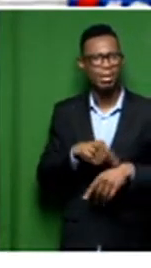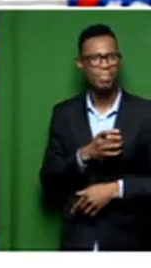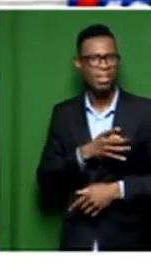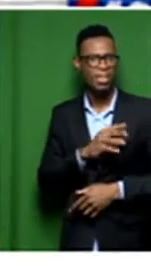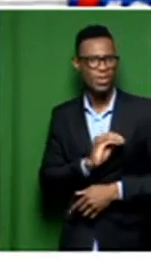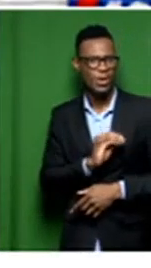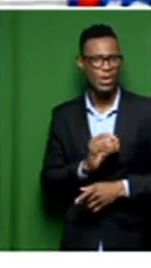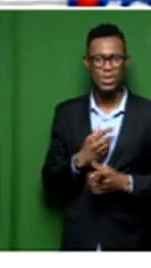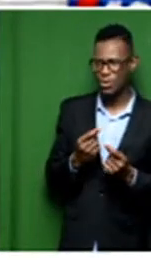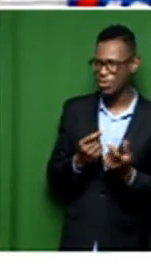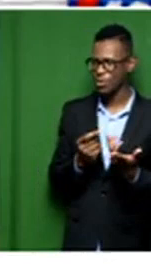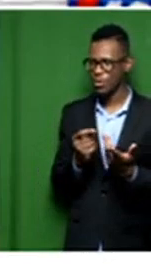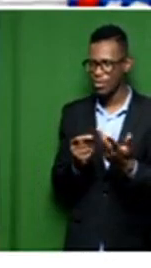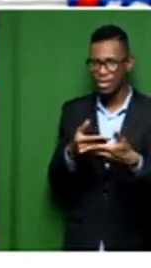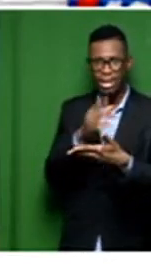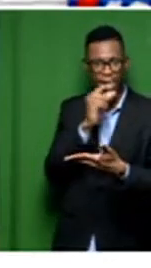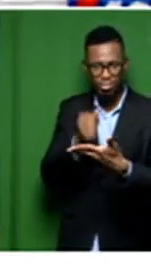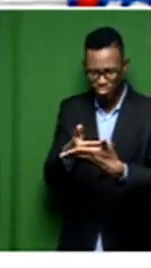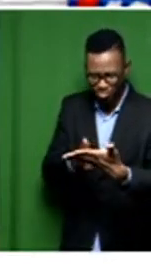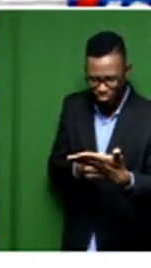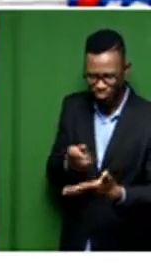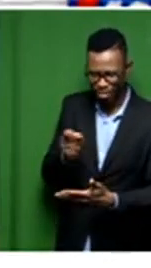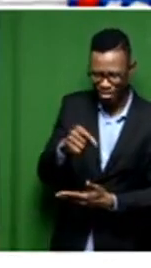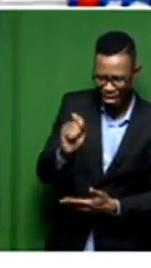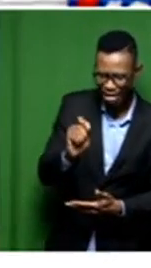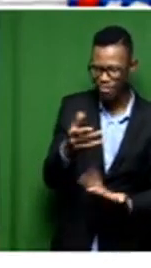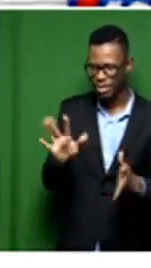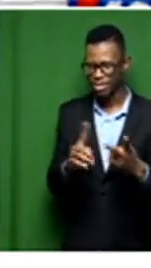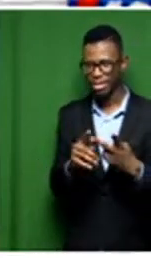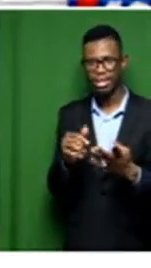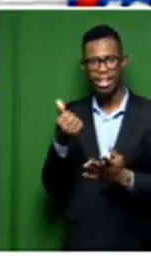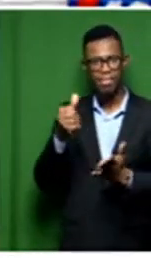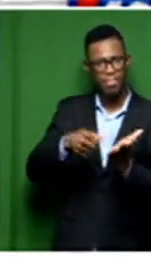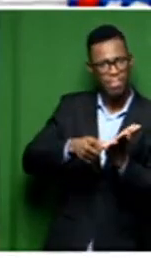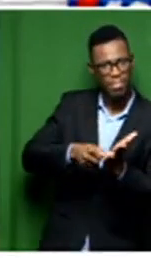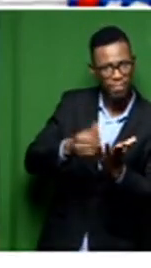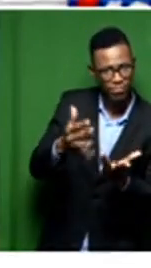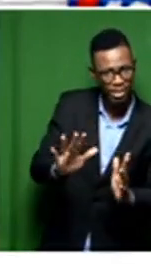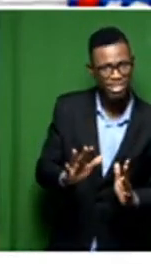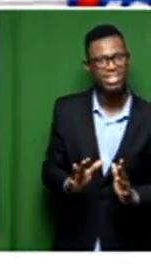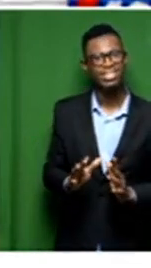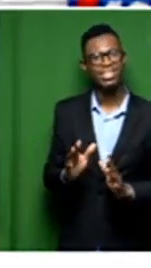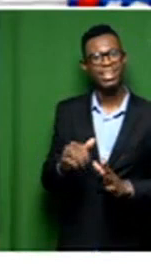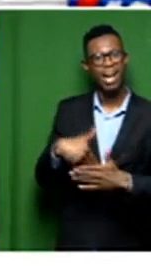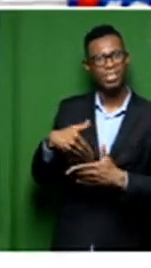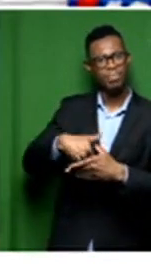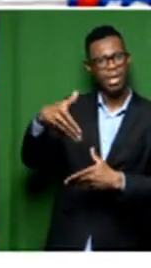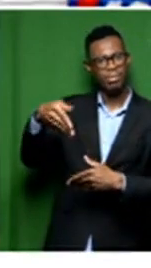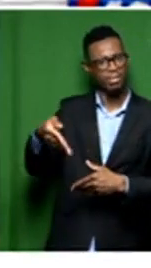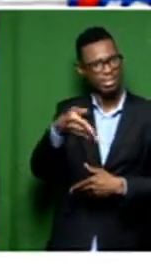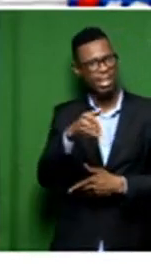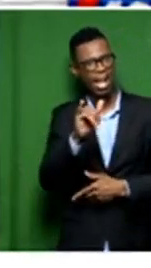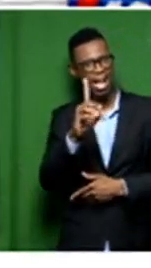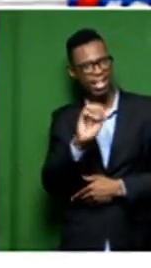process of checking their names off a list. They get their thumb stamped or the thumb marked. They get their ballot paper by showing their ID